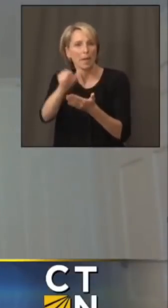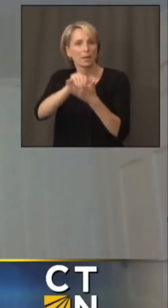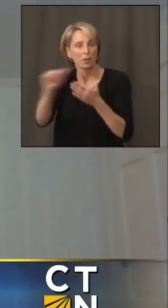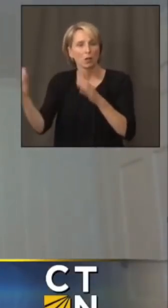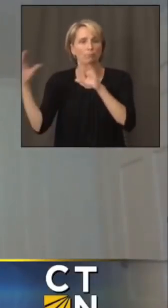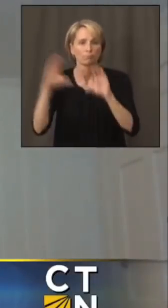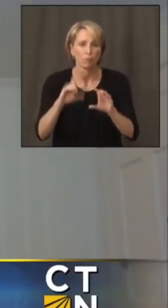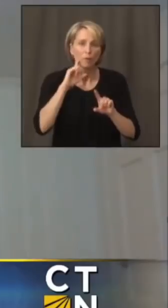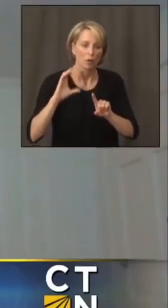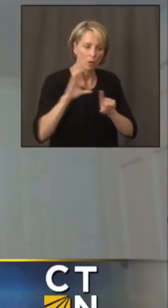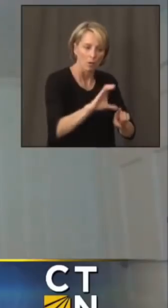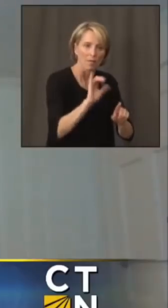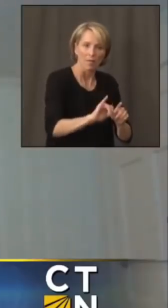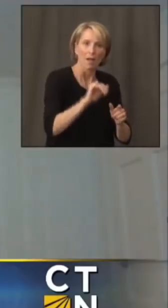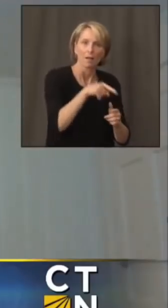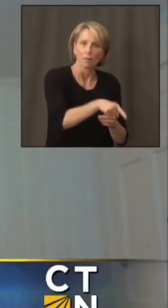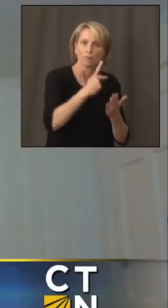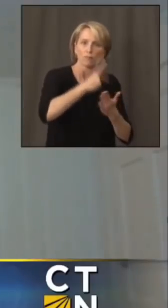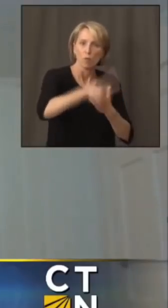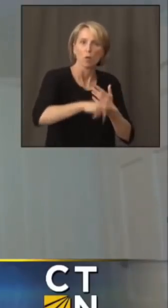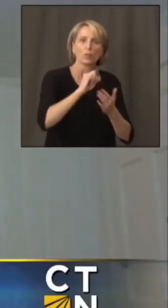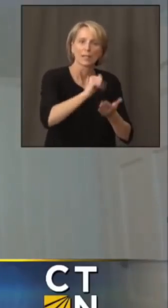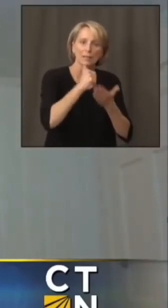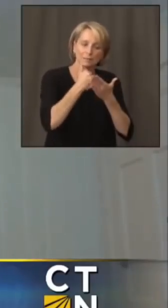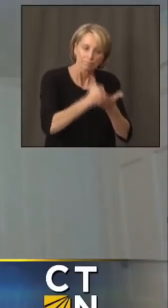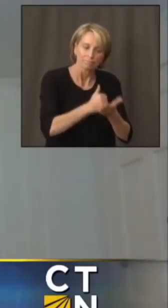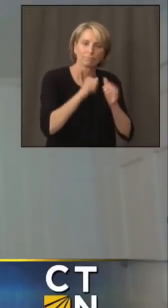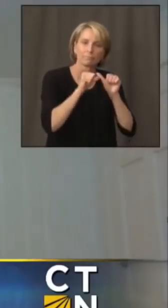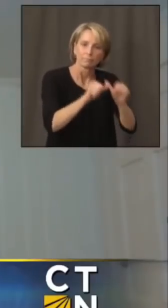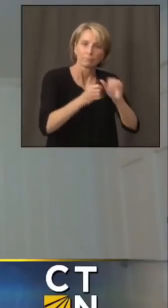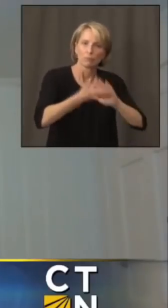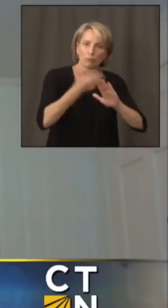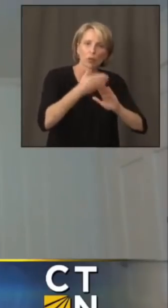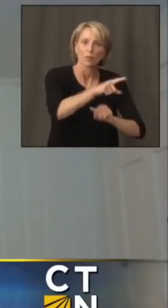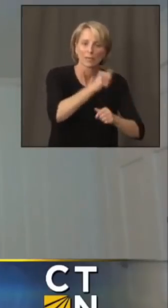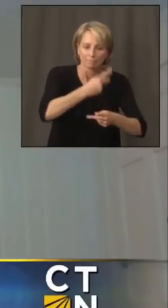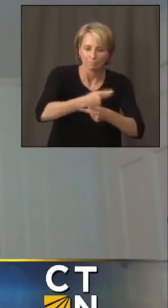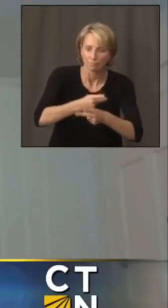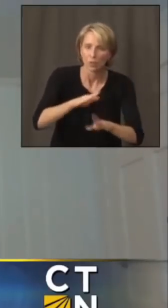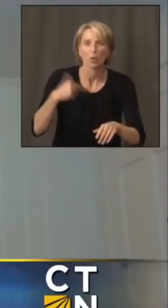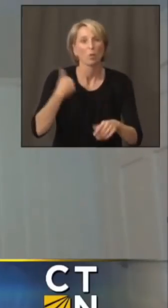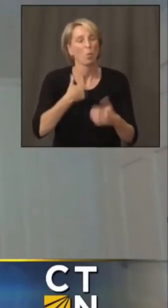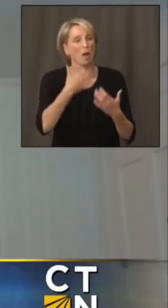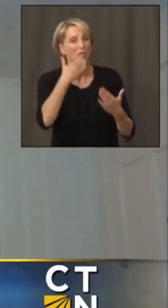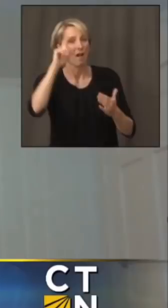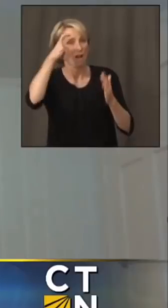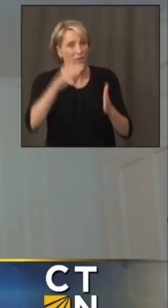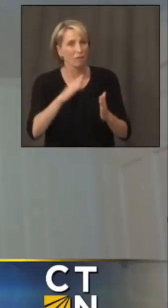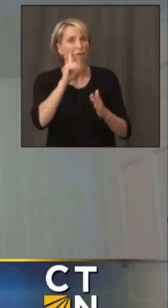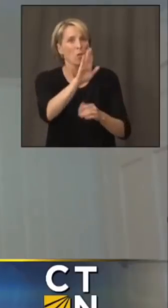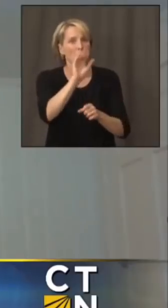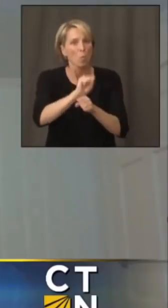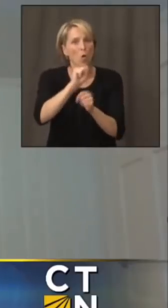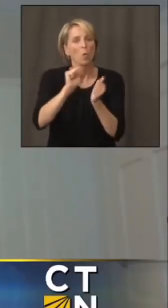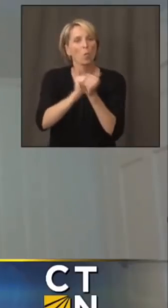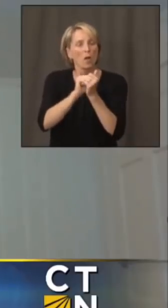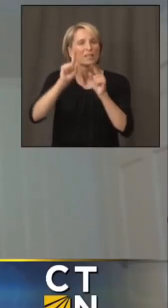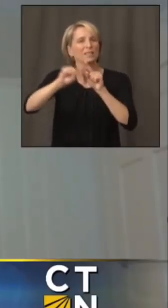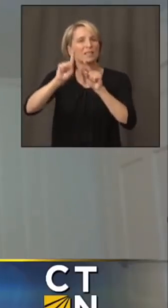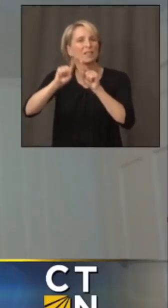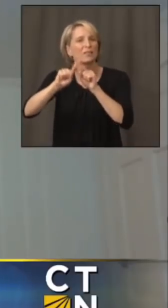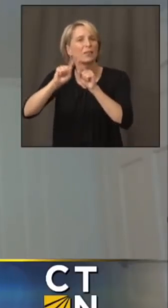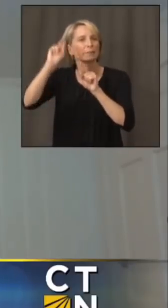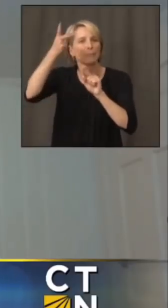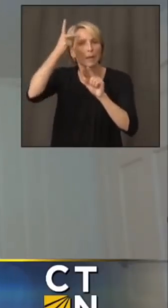through COVID. And Governor, we really appreciate you and the Lieutenant Governor's connection with our congressional delegation and Dan Desimone to